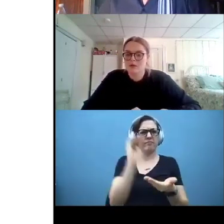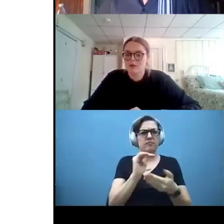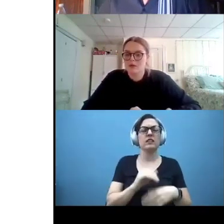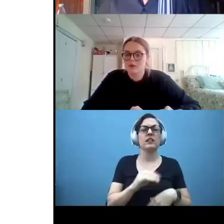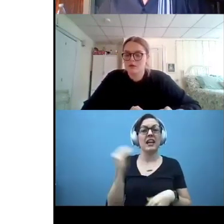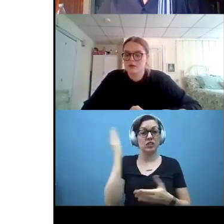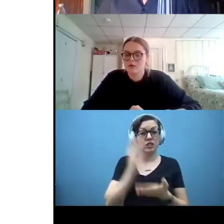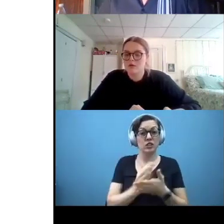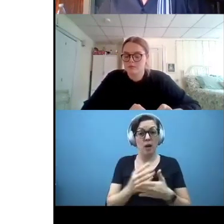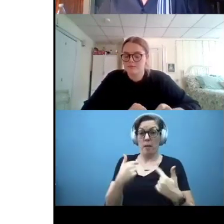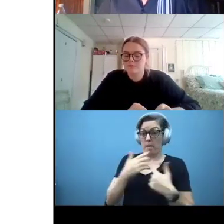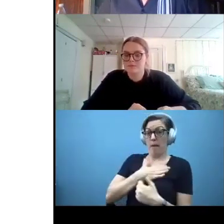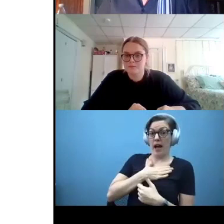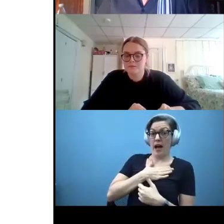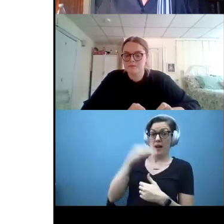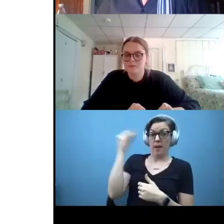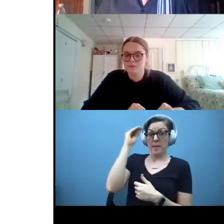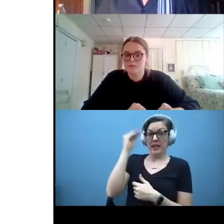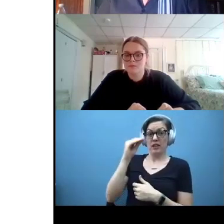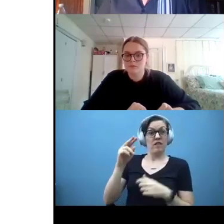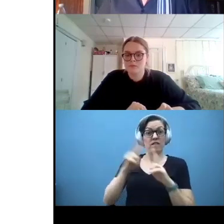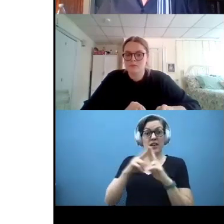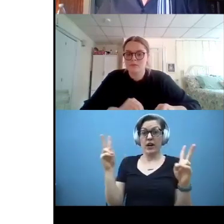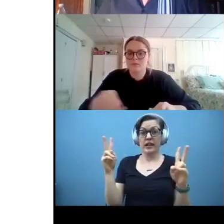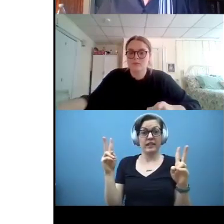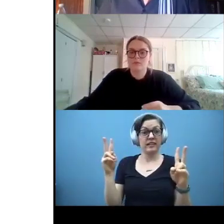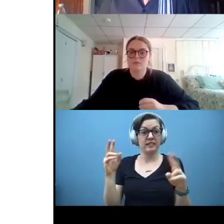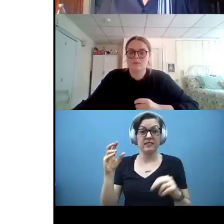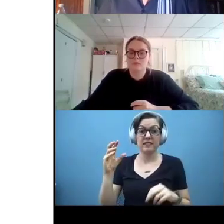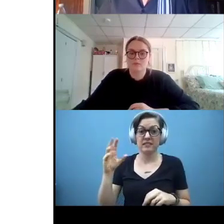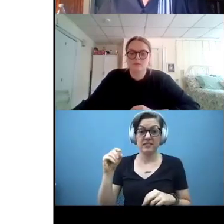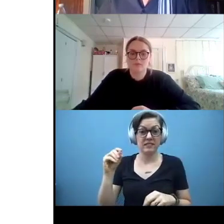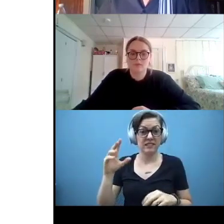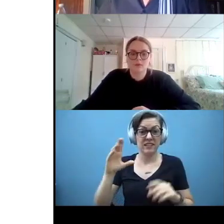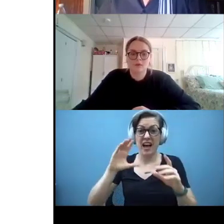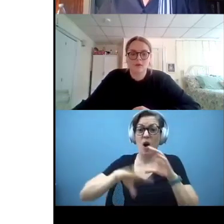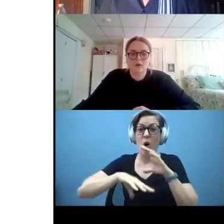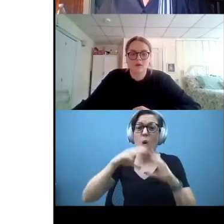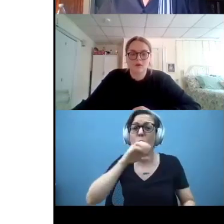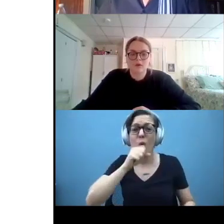very outmoded practice. Any other question on this one?